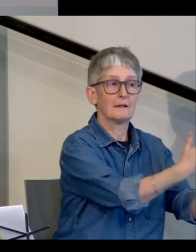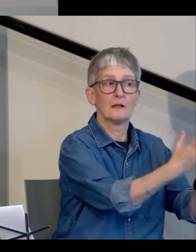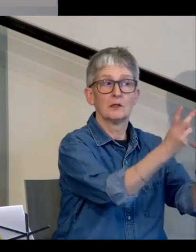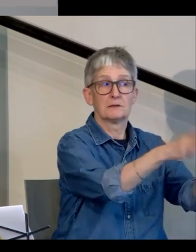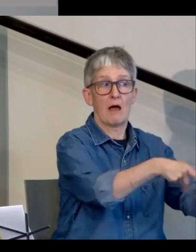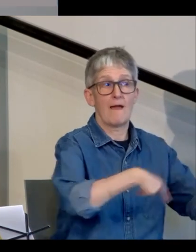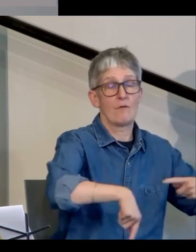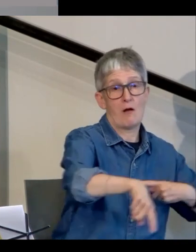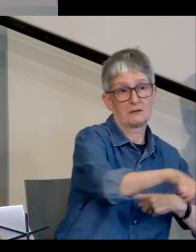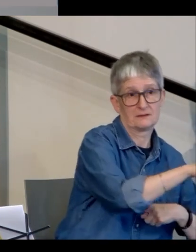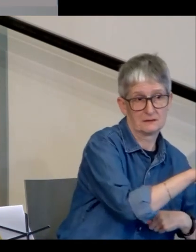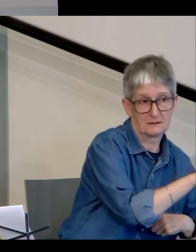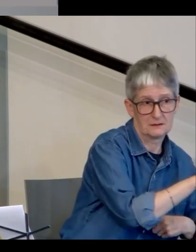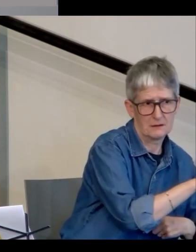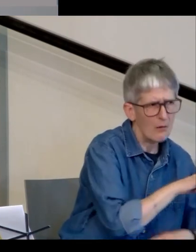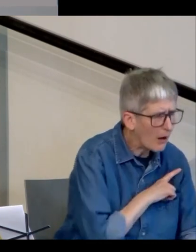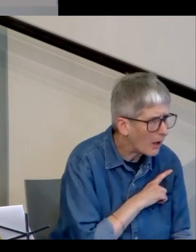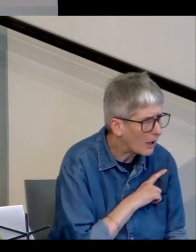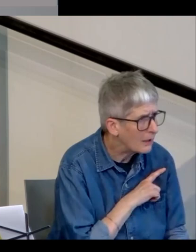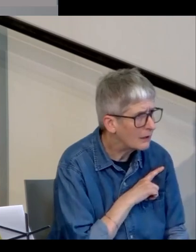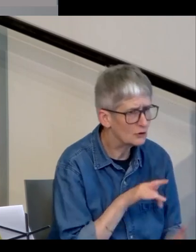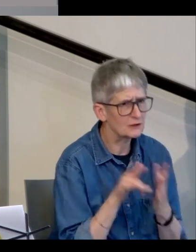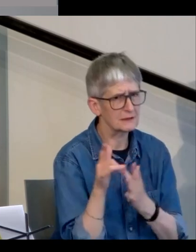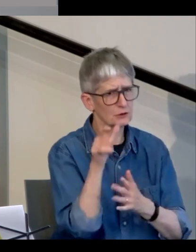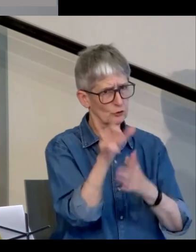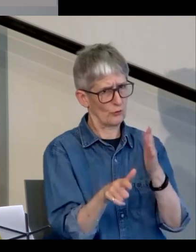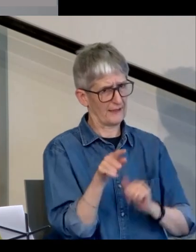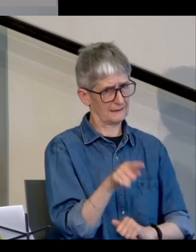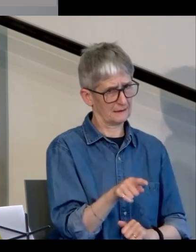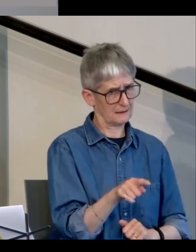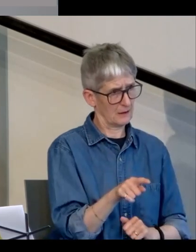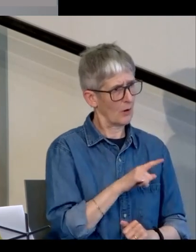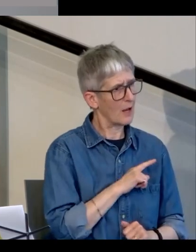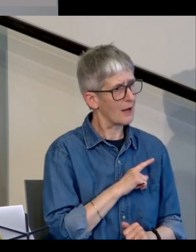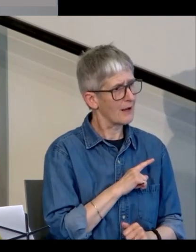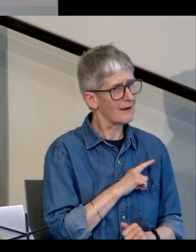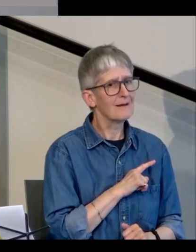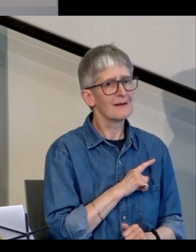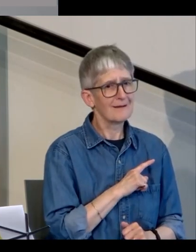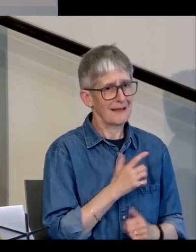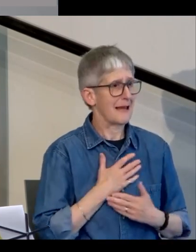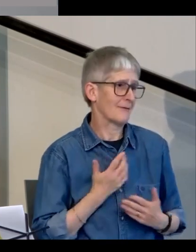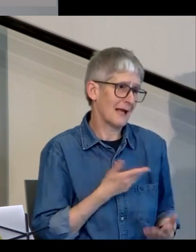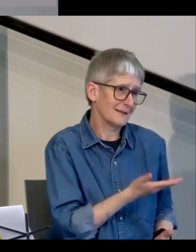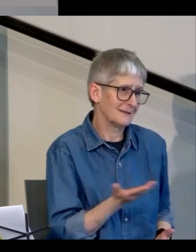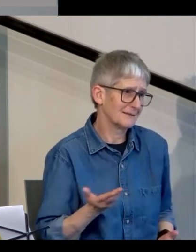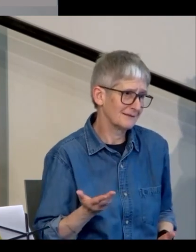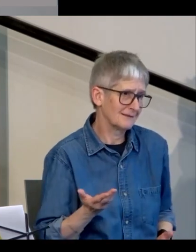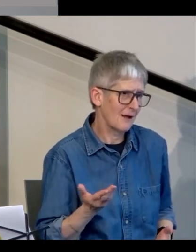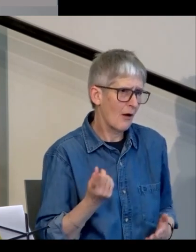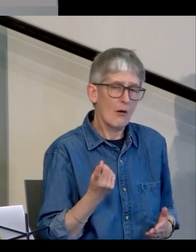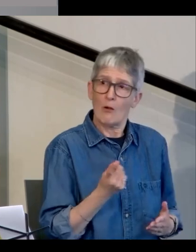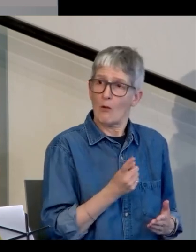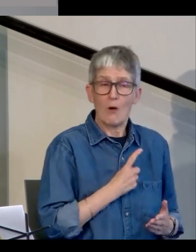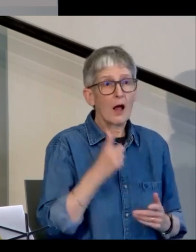people. Why did Jesus do that? Because he loves us. Why did God send his